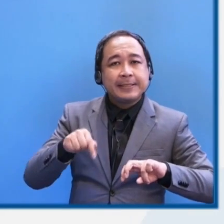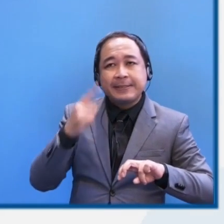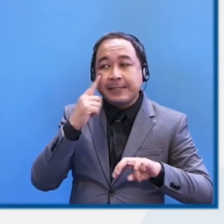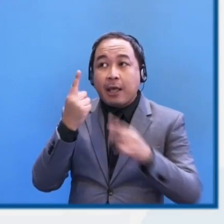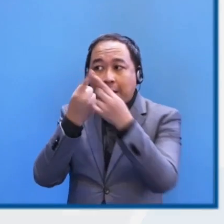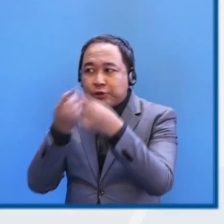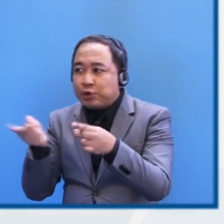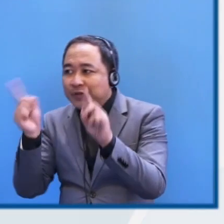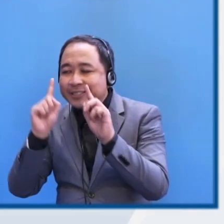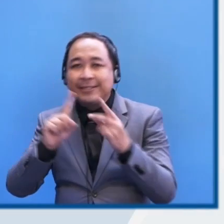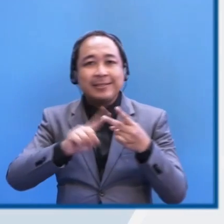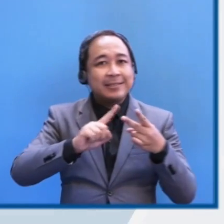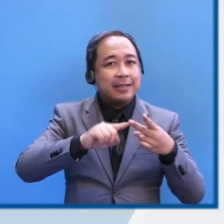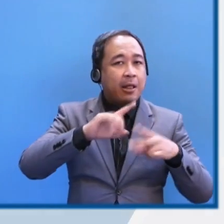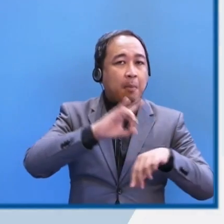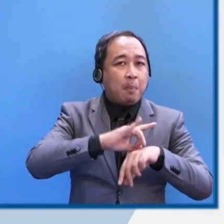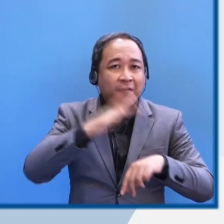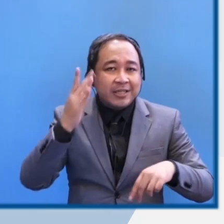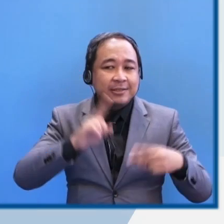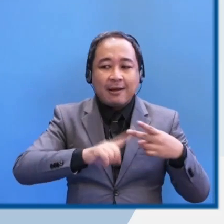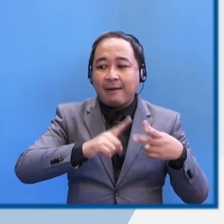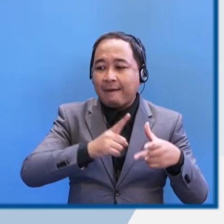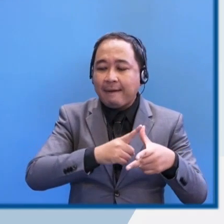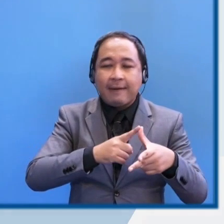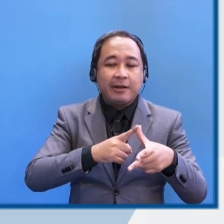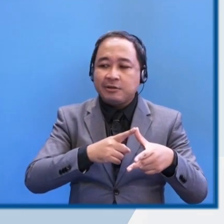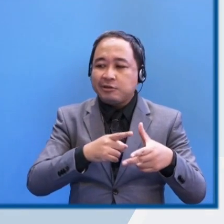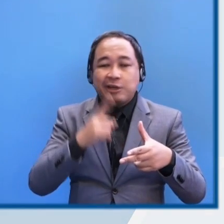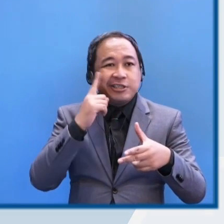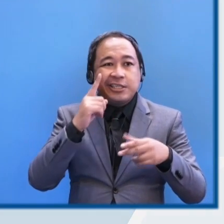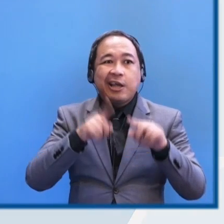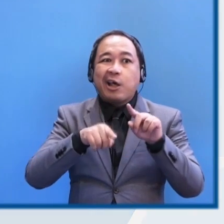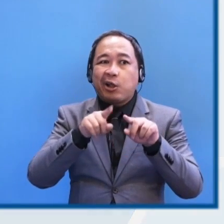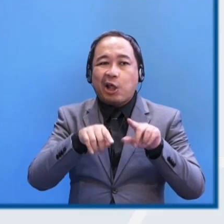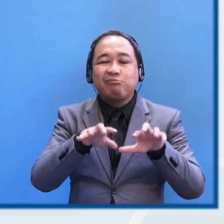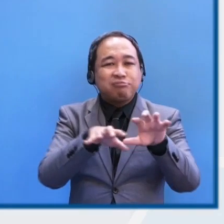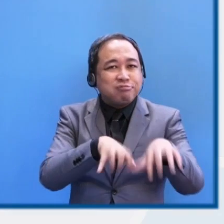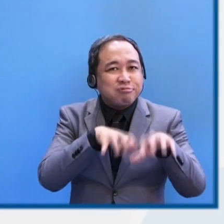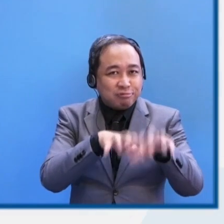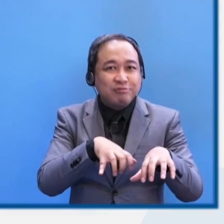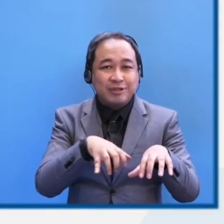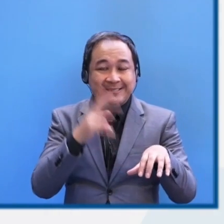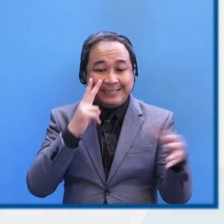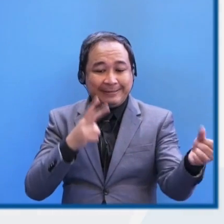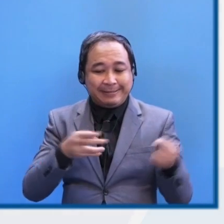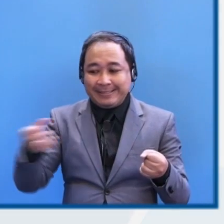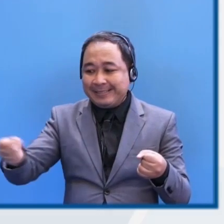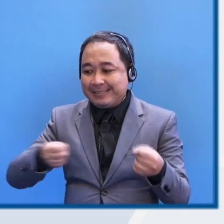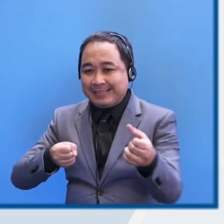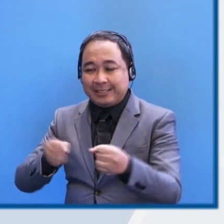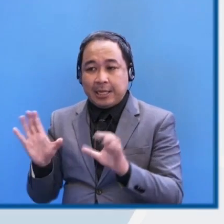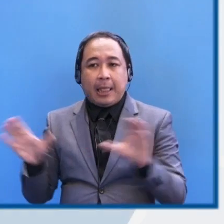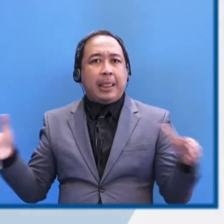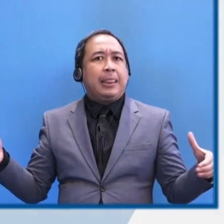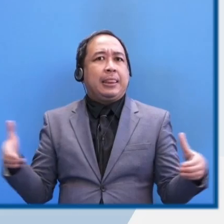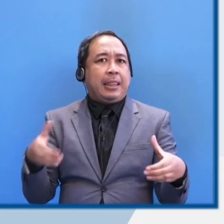universities, research institutions, and expert judgment together from different sectors to managing a